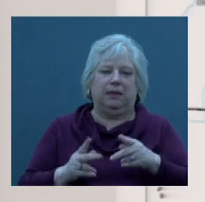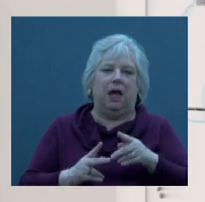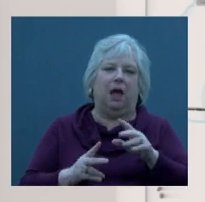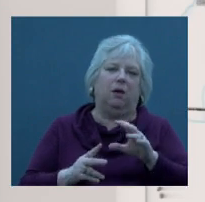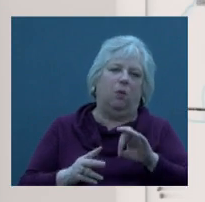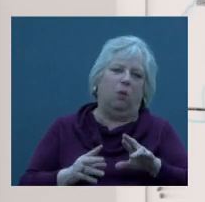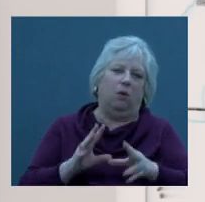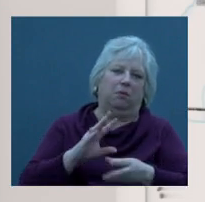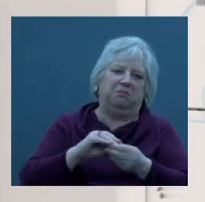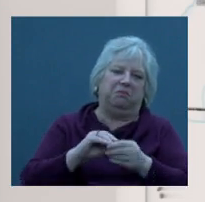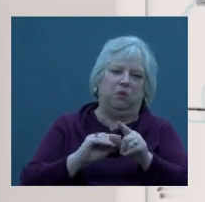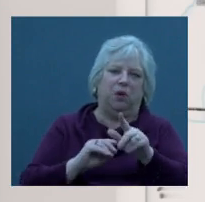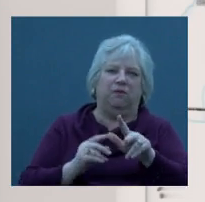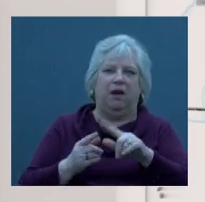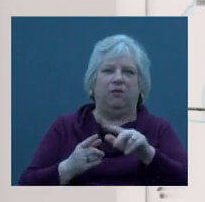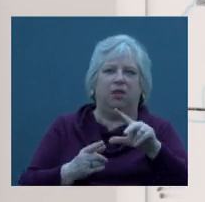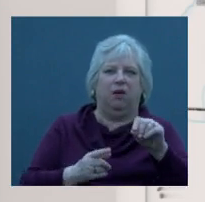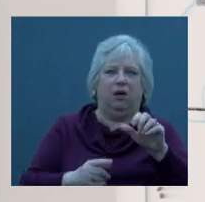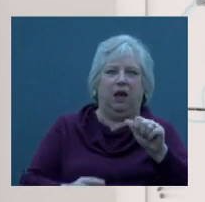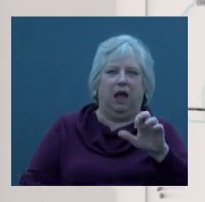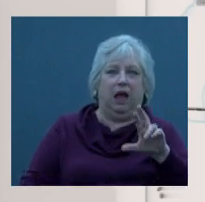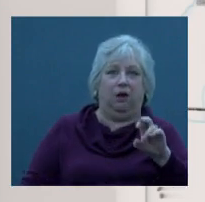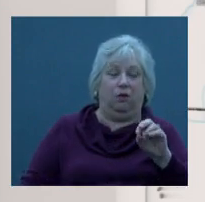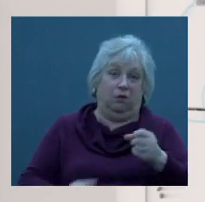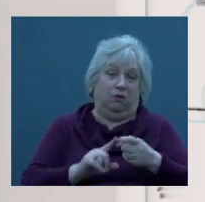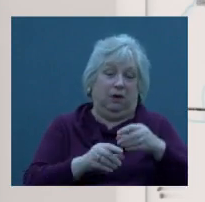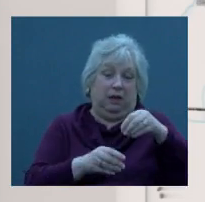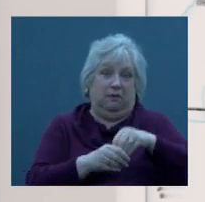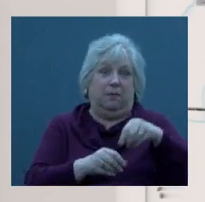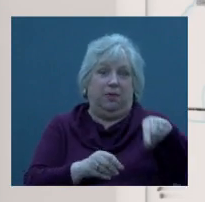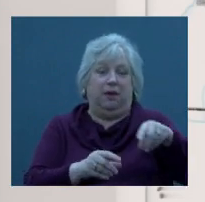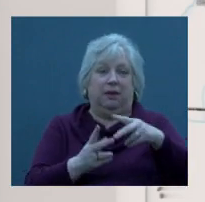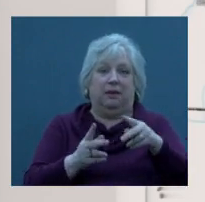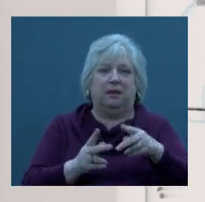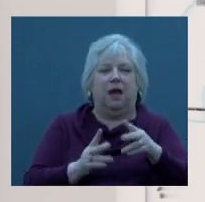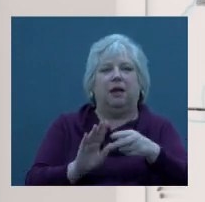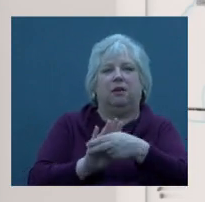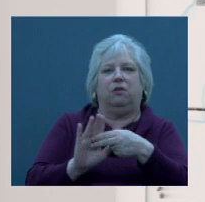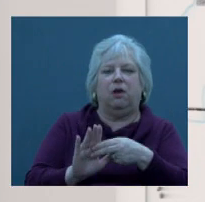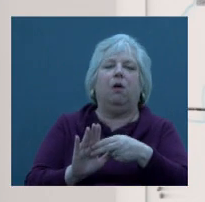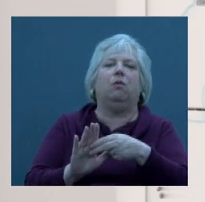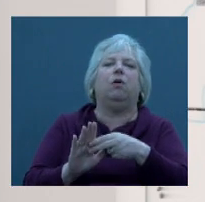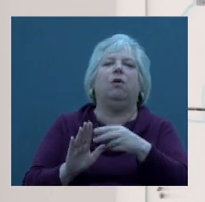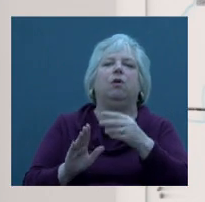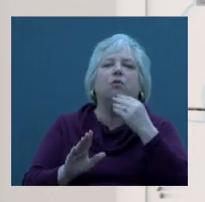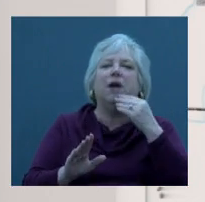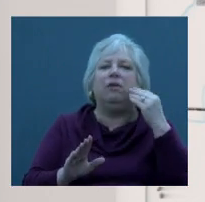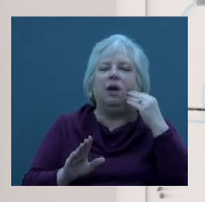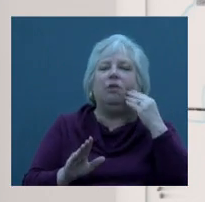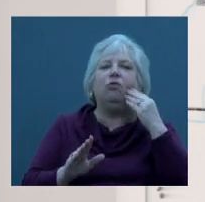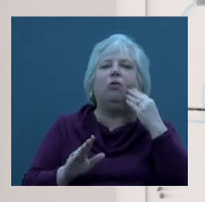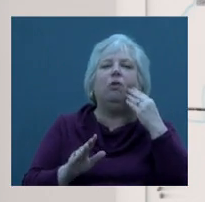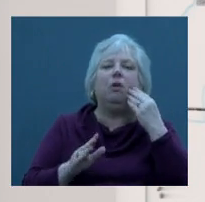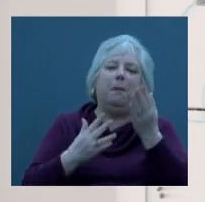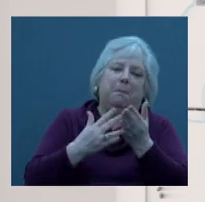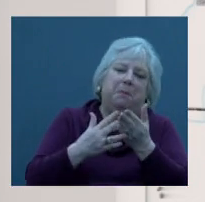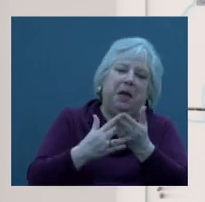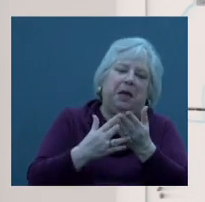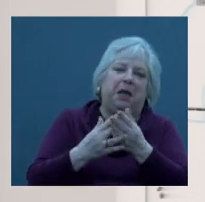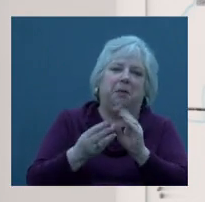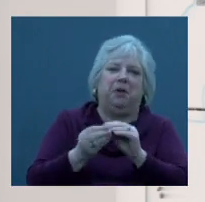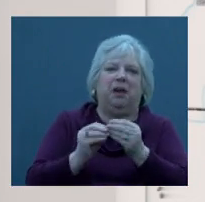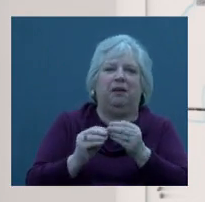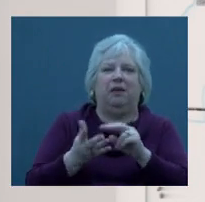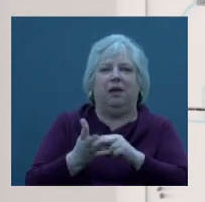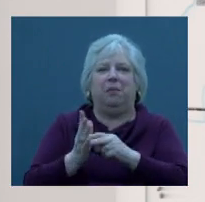acres, probably 25 to 30 acres of this site, is zoned residential medium density, which is somewhere around 6 to